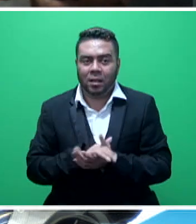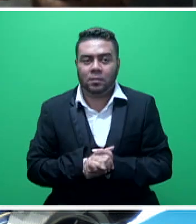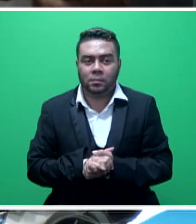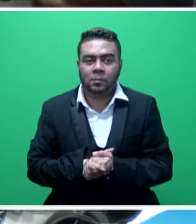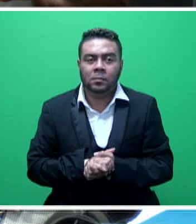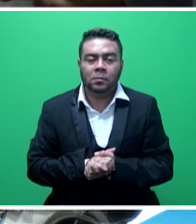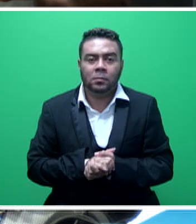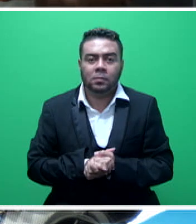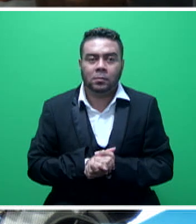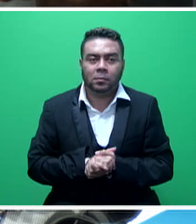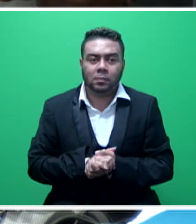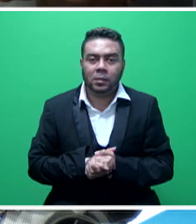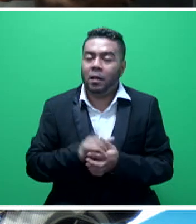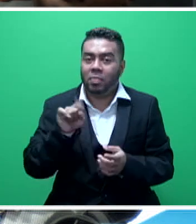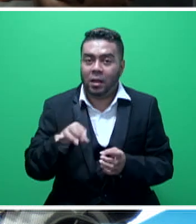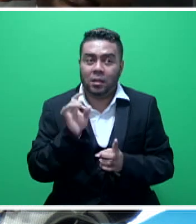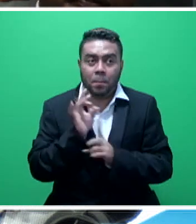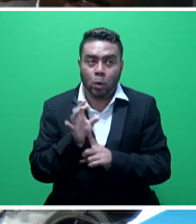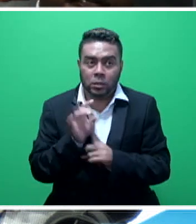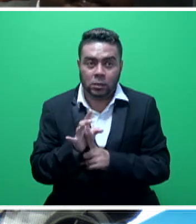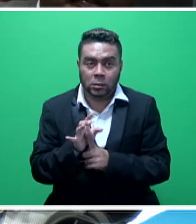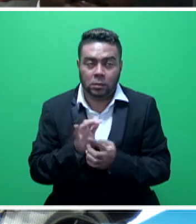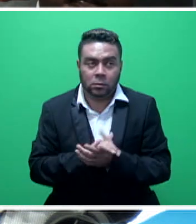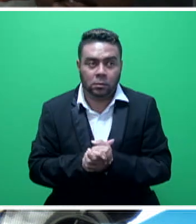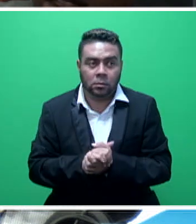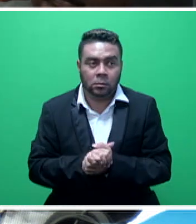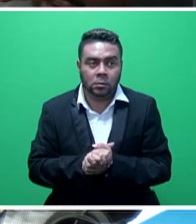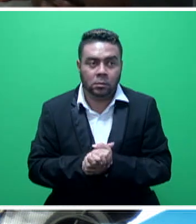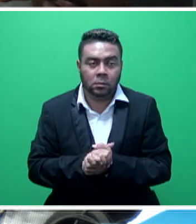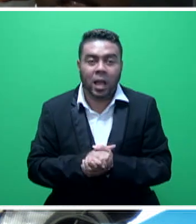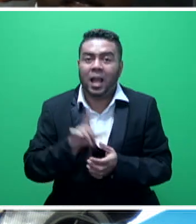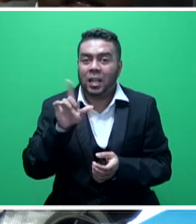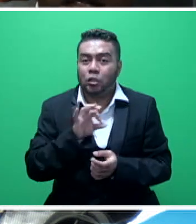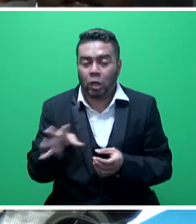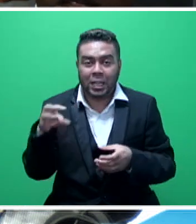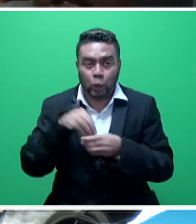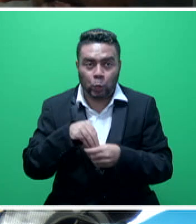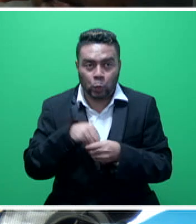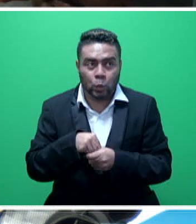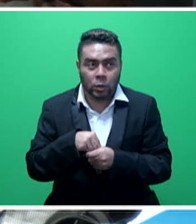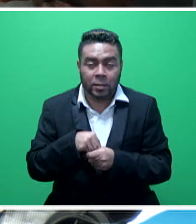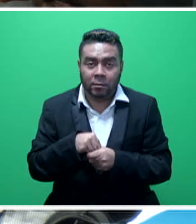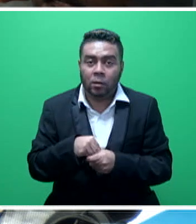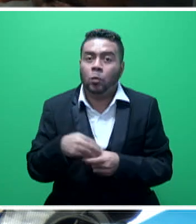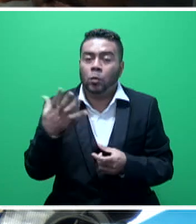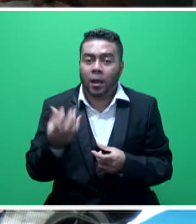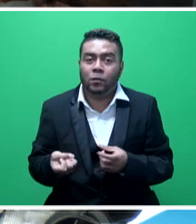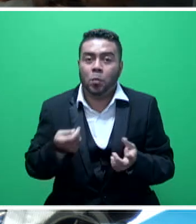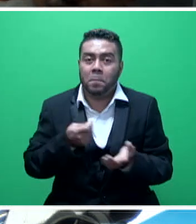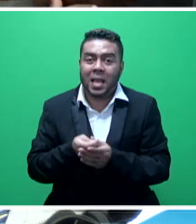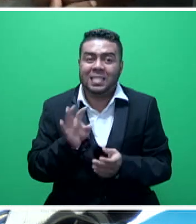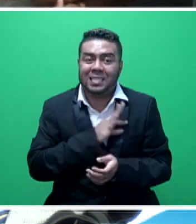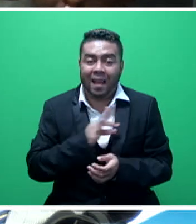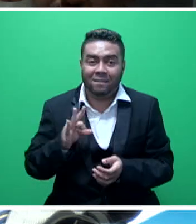purchase of other things that are important. Honorable Speaker, it's not, doesn't even include the fact that we've had to pay staff that are